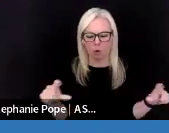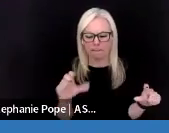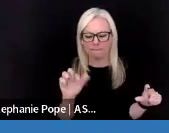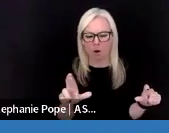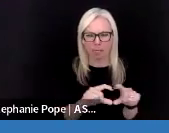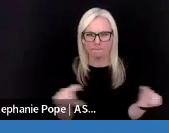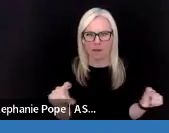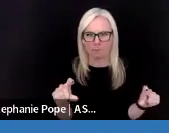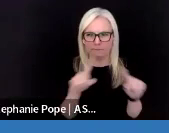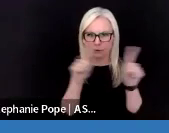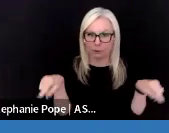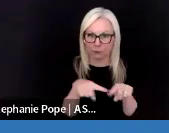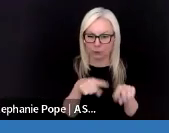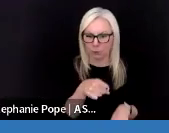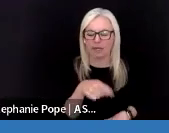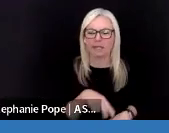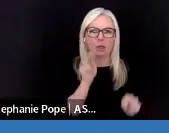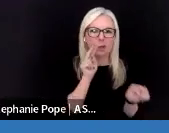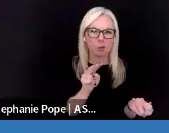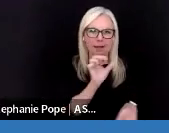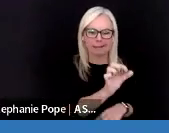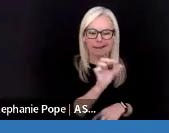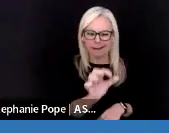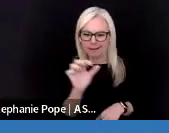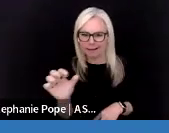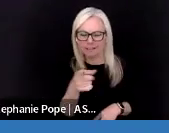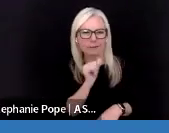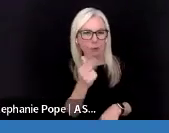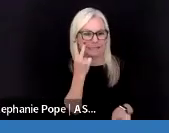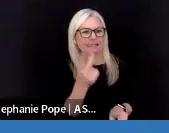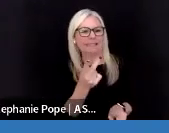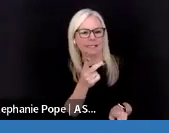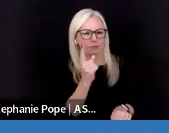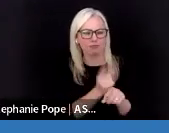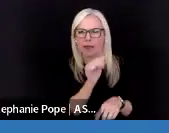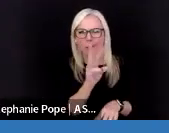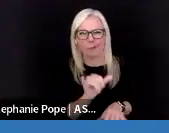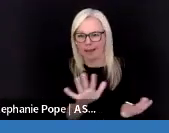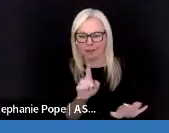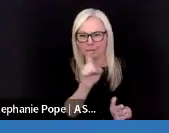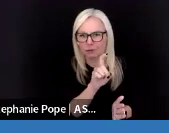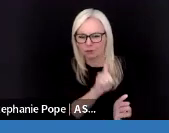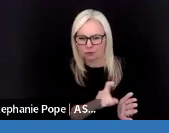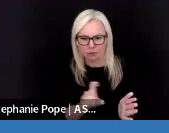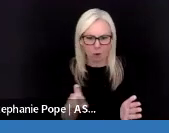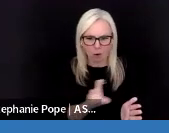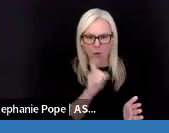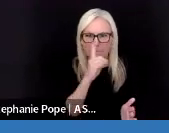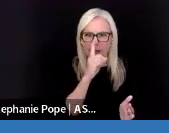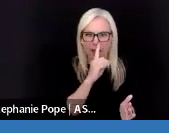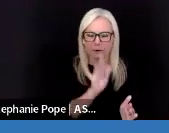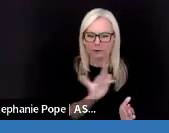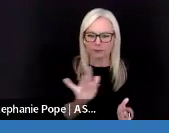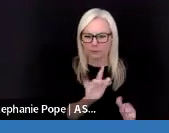your screen and take a look at the icons. If you don't see it right away, just scroll your mouse down and you will be